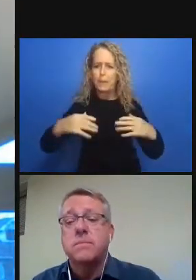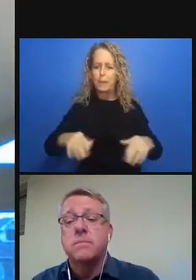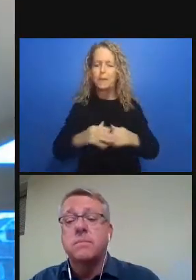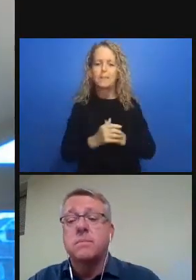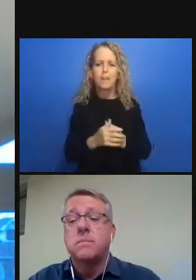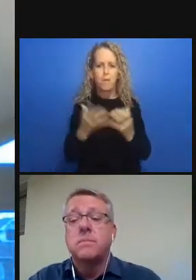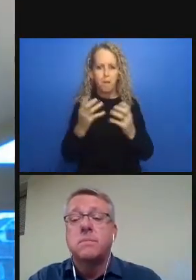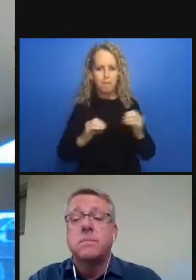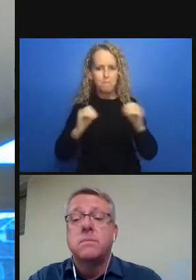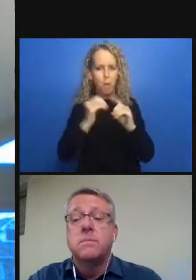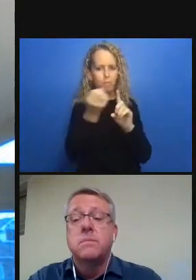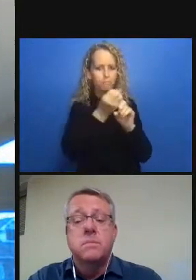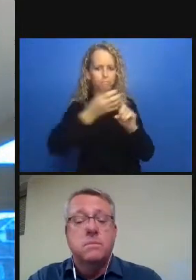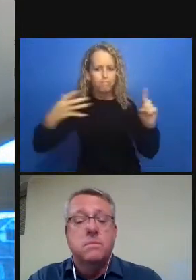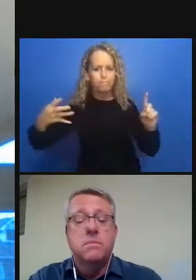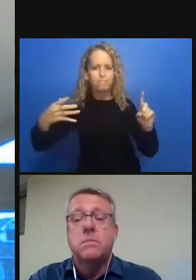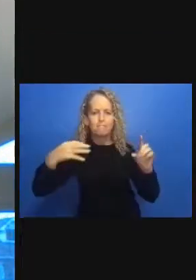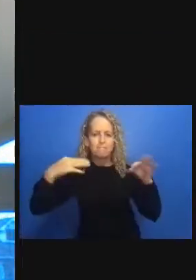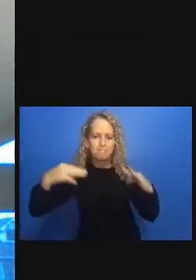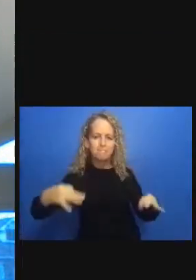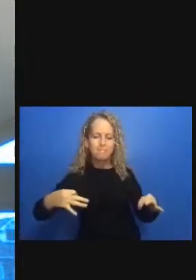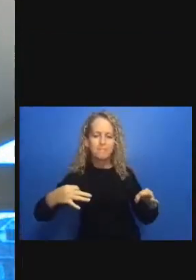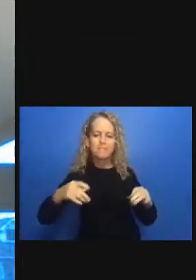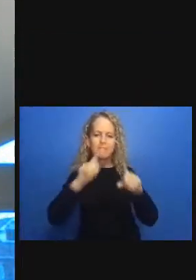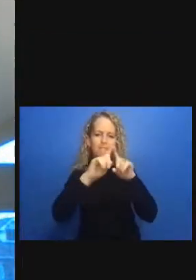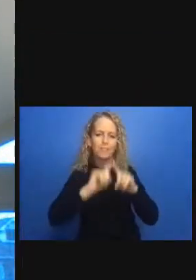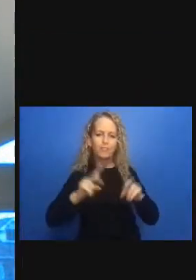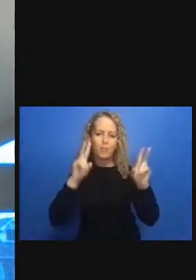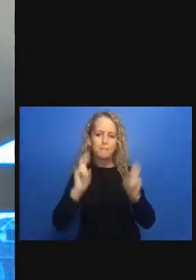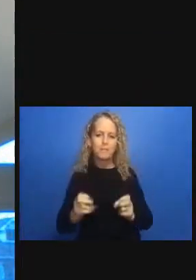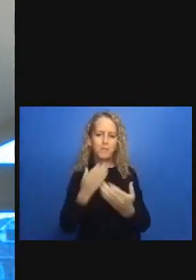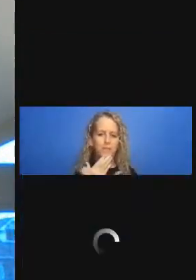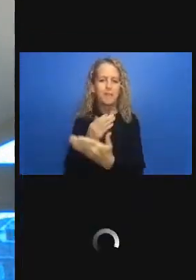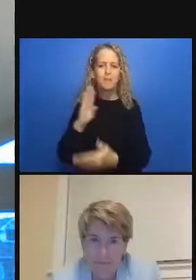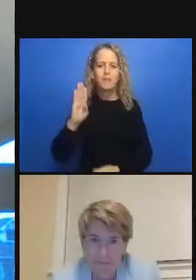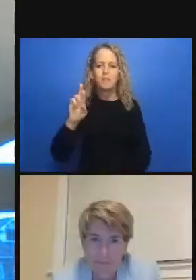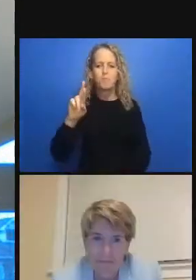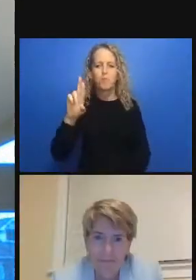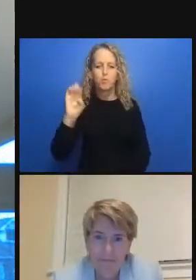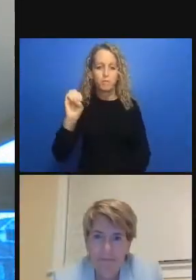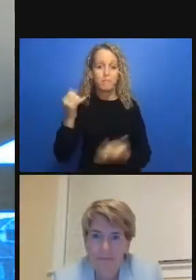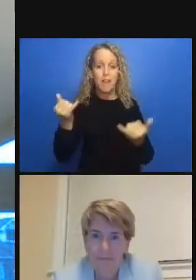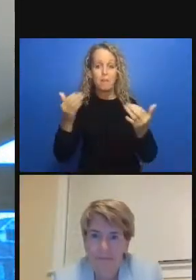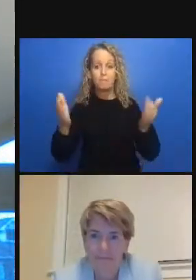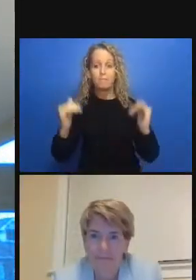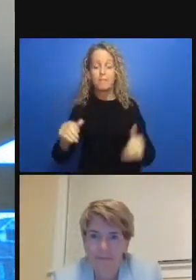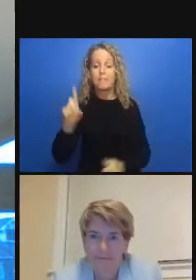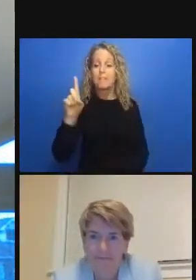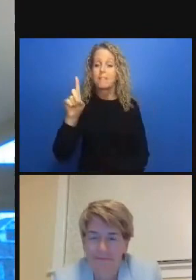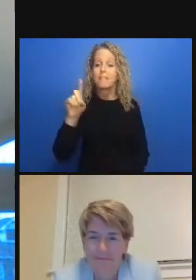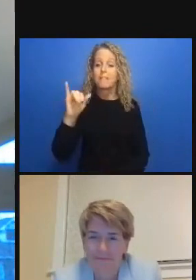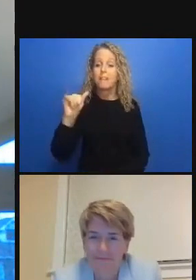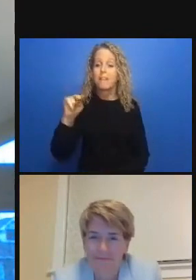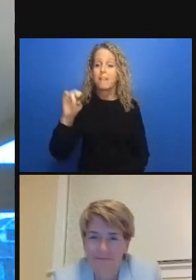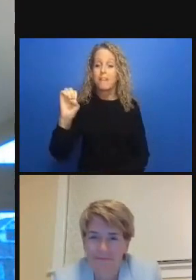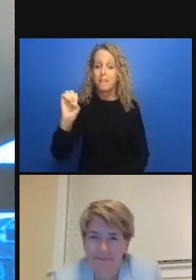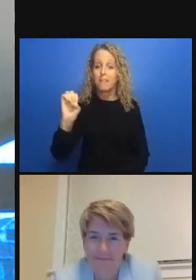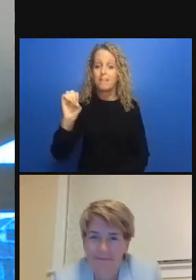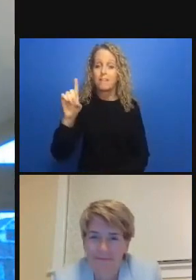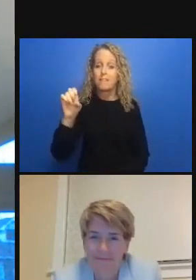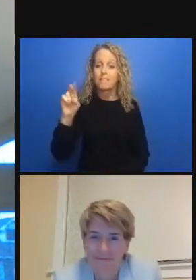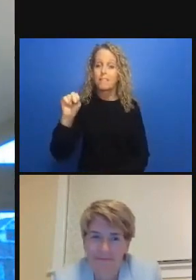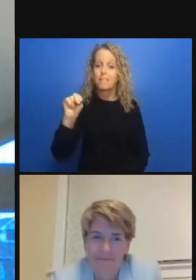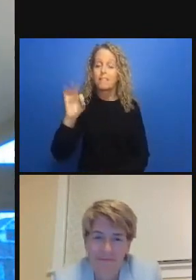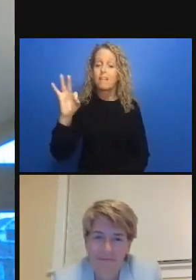topics as we will in the question and answer series. So that's great. Thank you so much, Bruce. So next, I'm going to welcome Diane Tyers. She is the Dean of the College